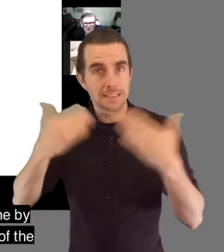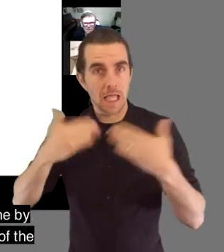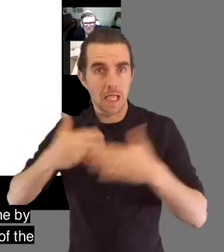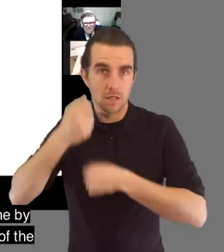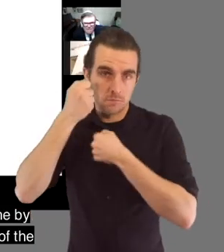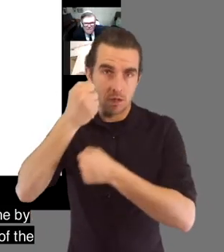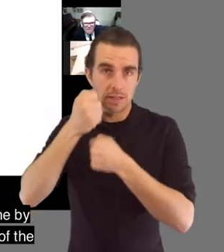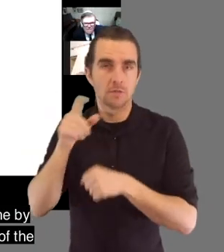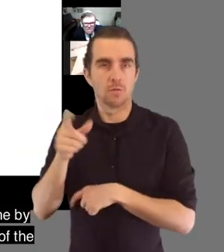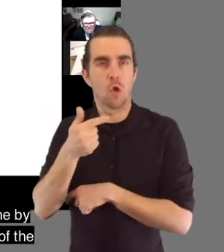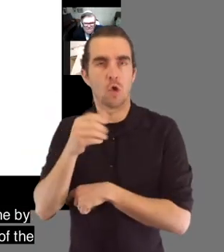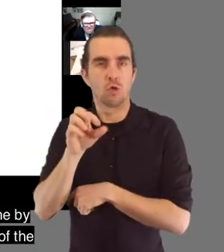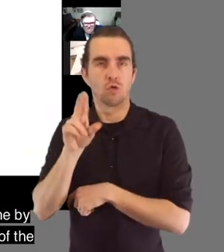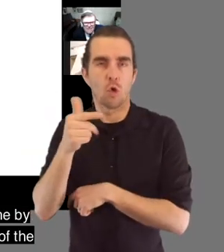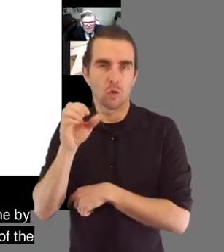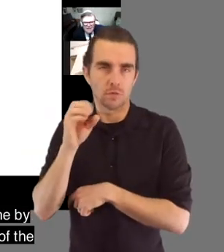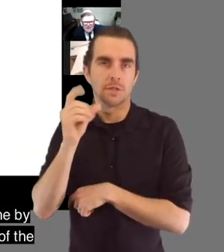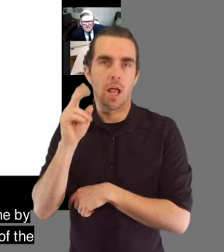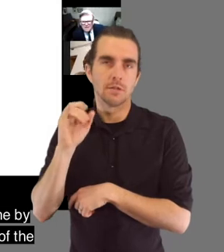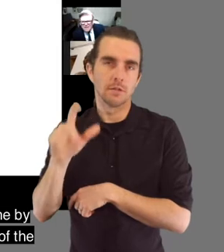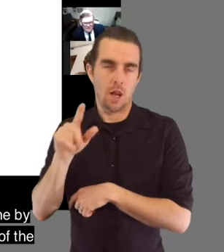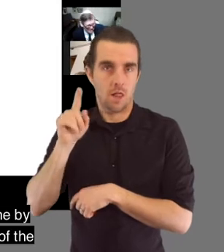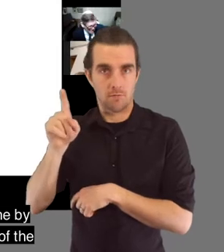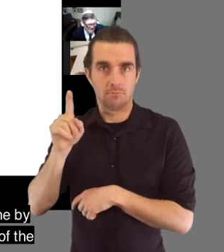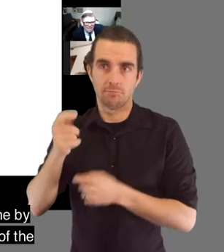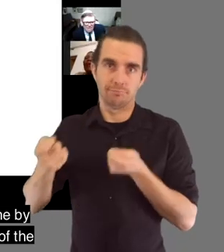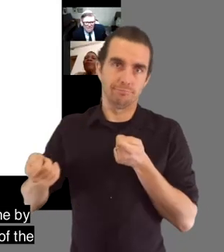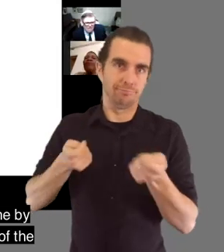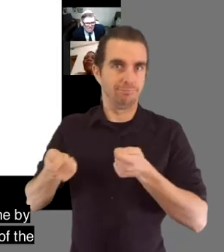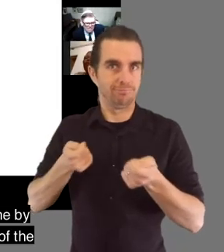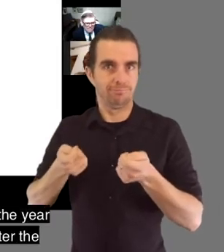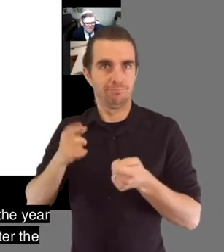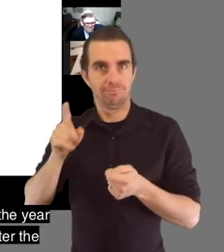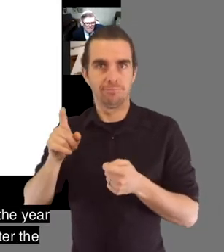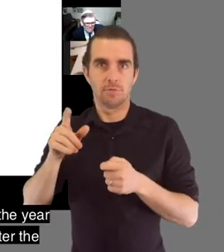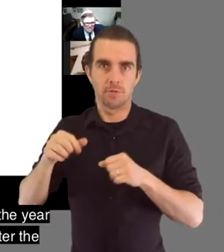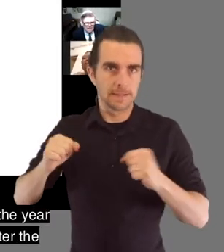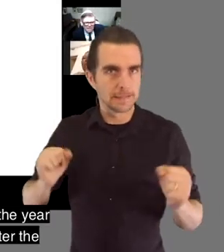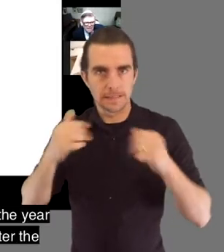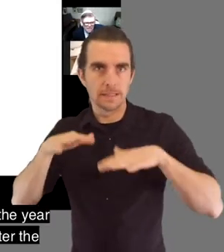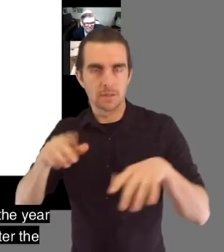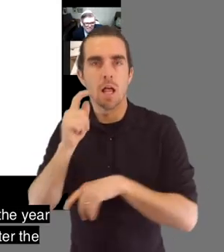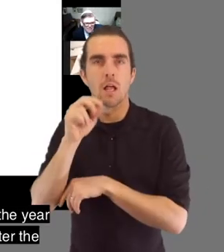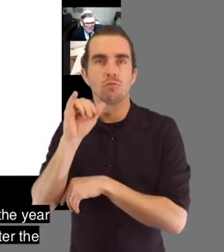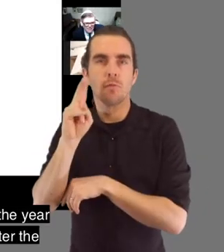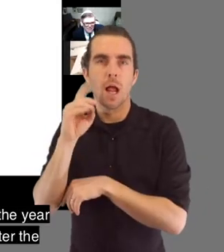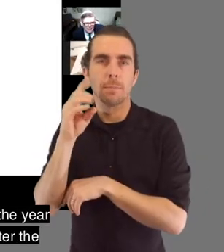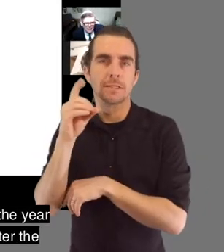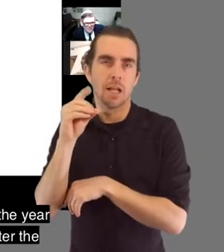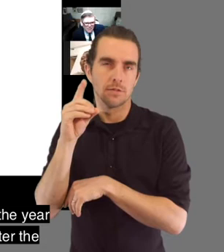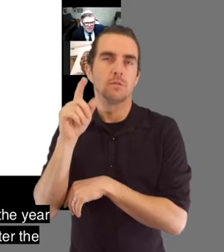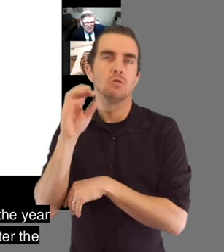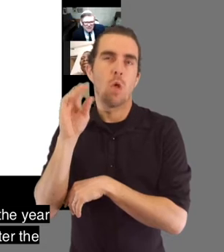protest that was done by George Daniel, the chairperson of the movement in Trinidad and